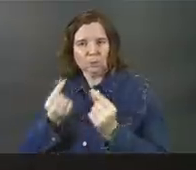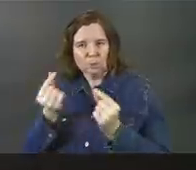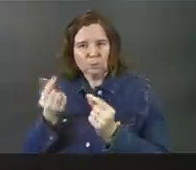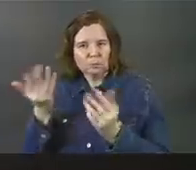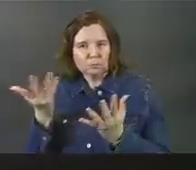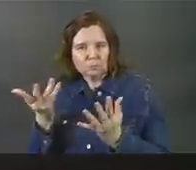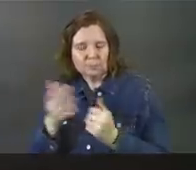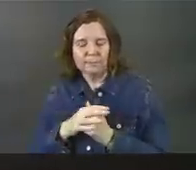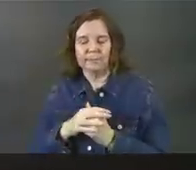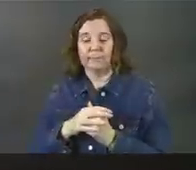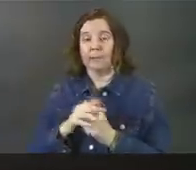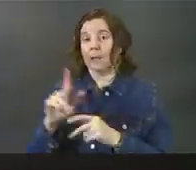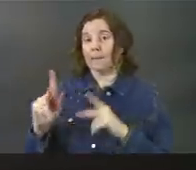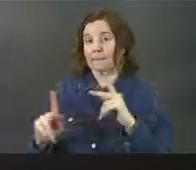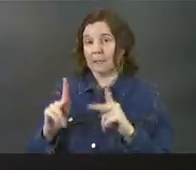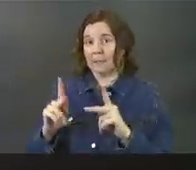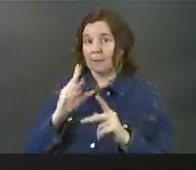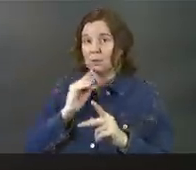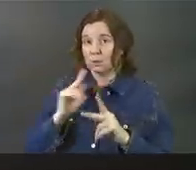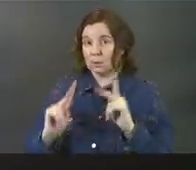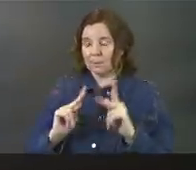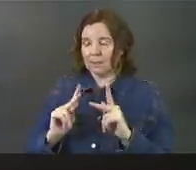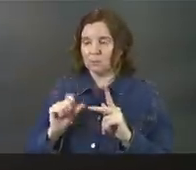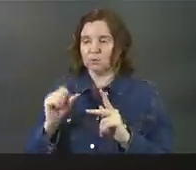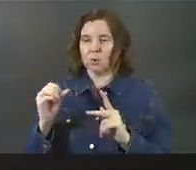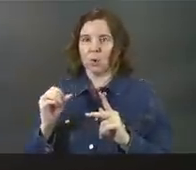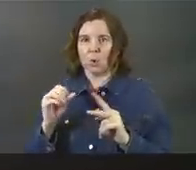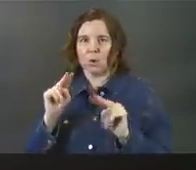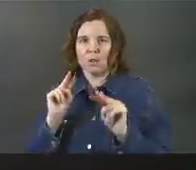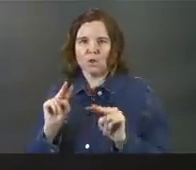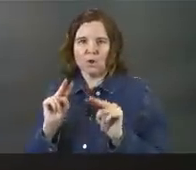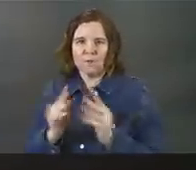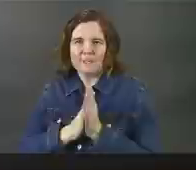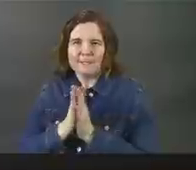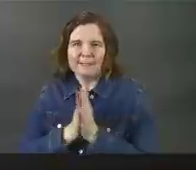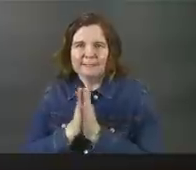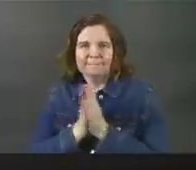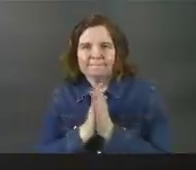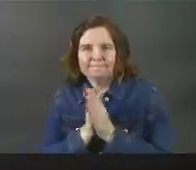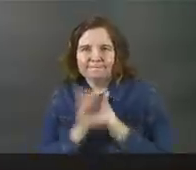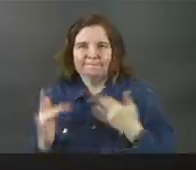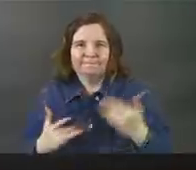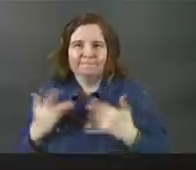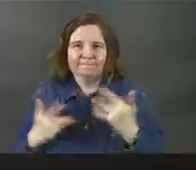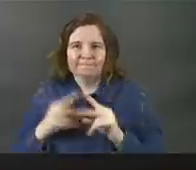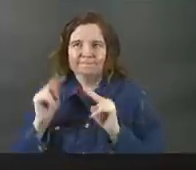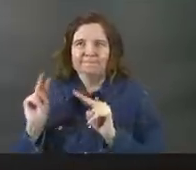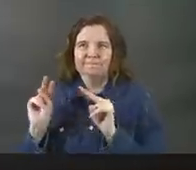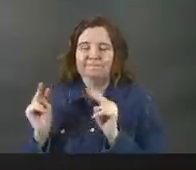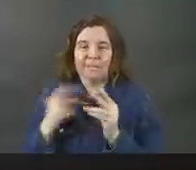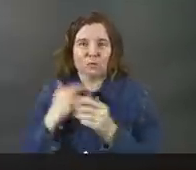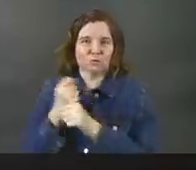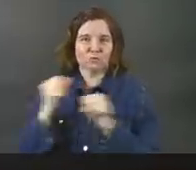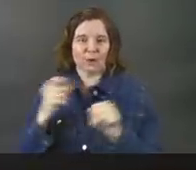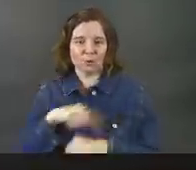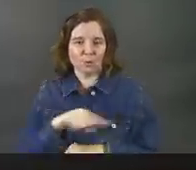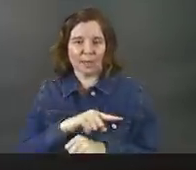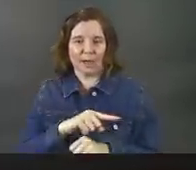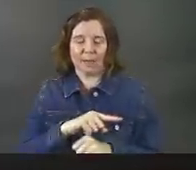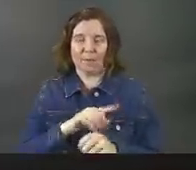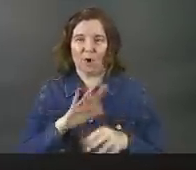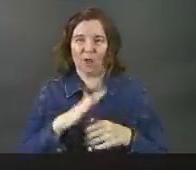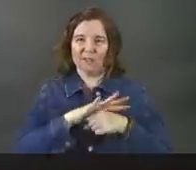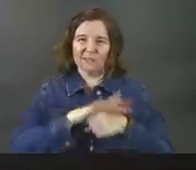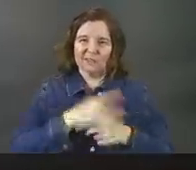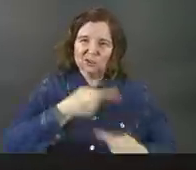do. The Jewish people were so looking forward to the Messiah coming. He was going to rescue them, bring them out of